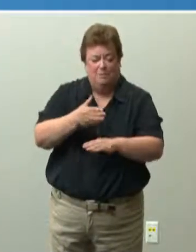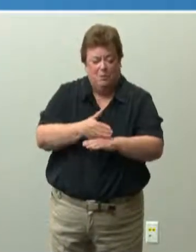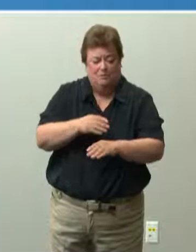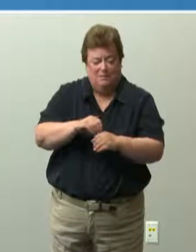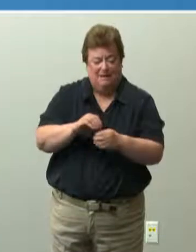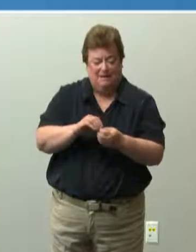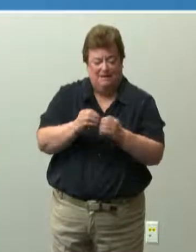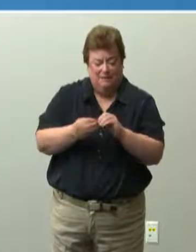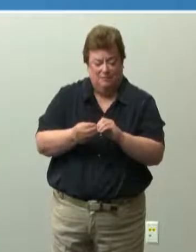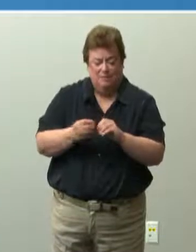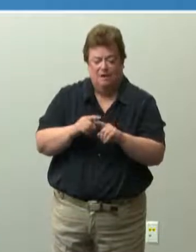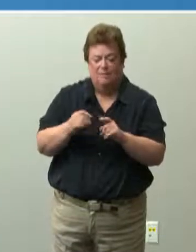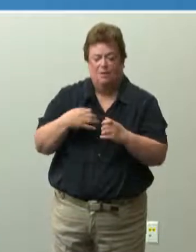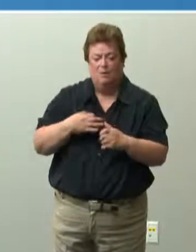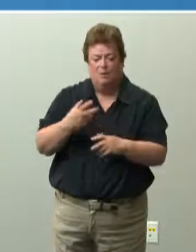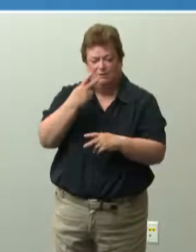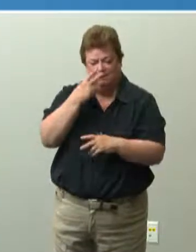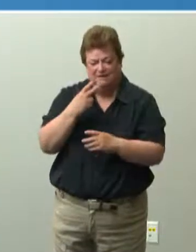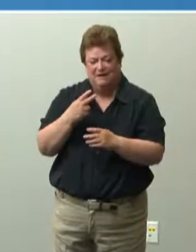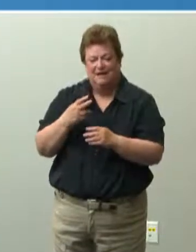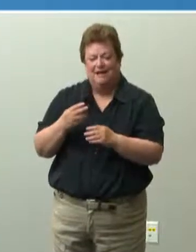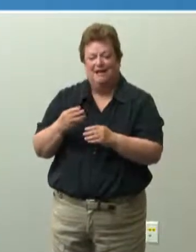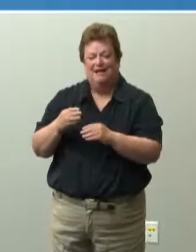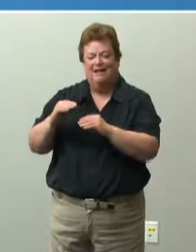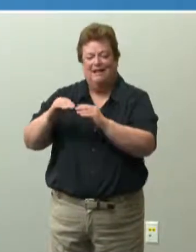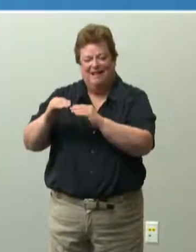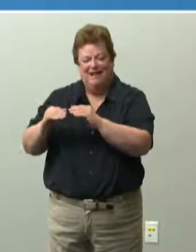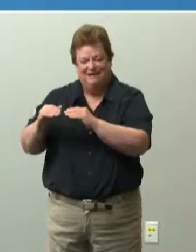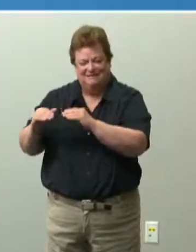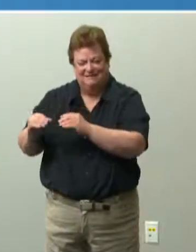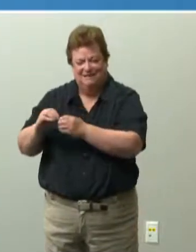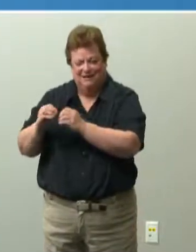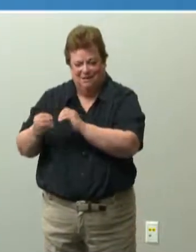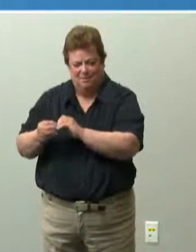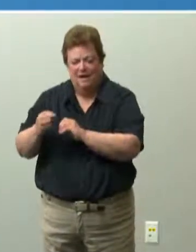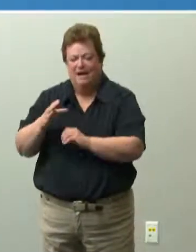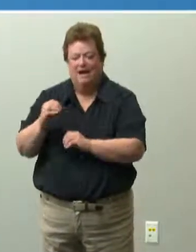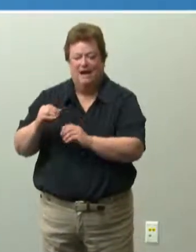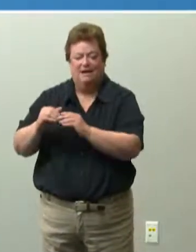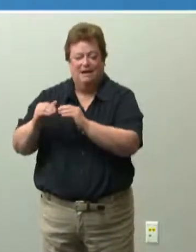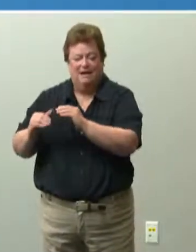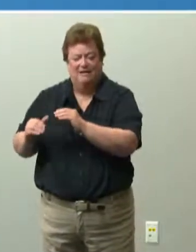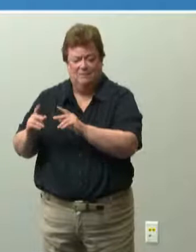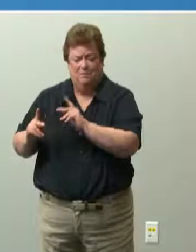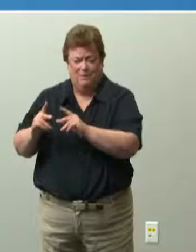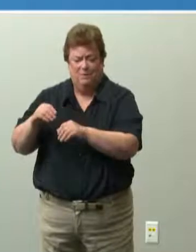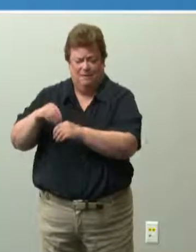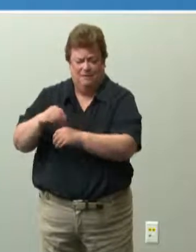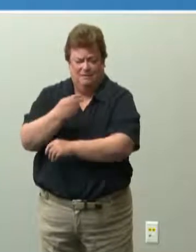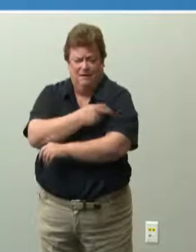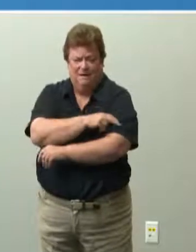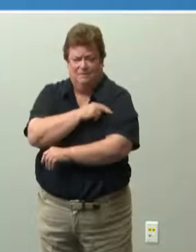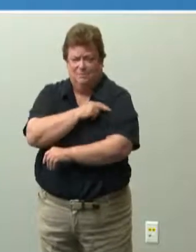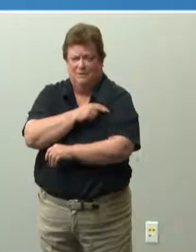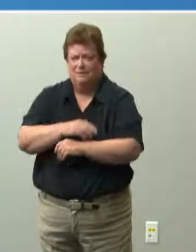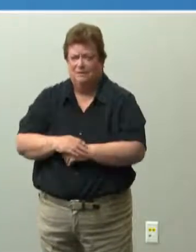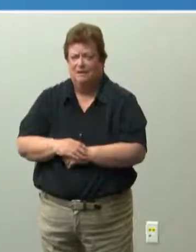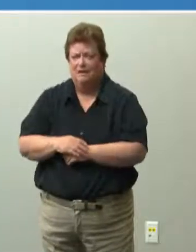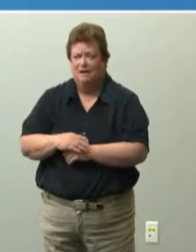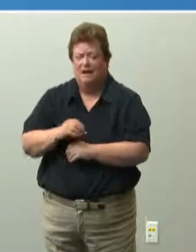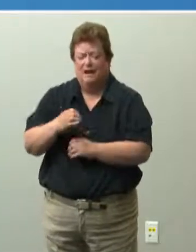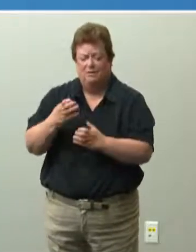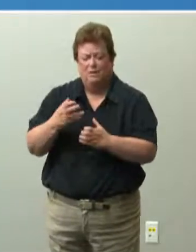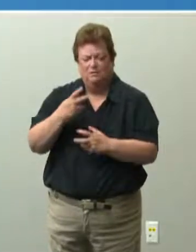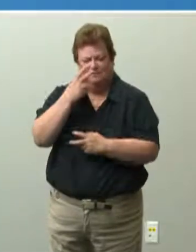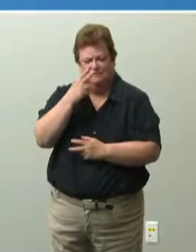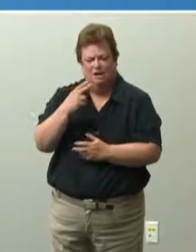would like to see fewer new cases as well as fewer people needing hospitalization and a lower positivity